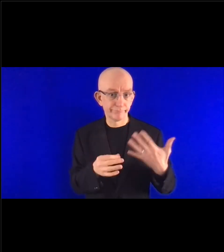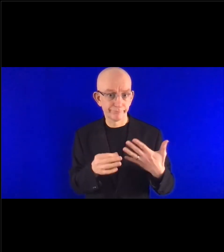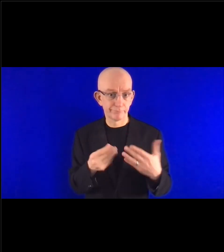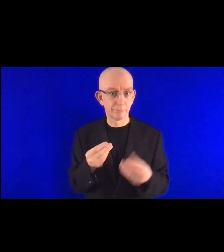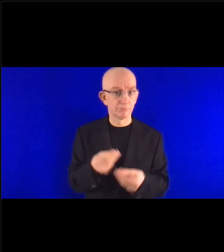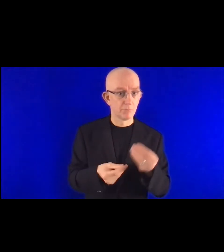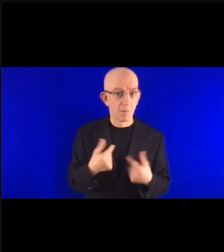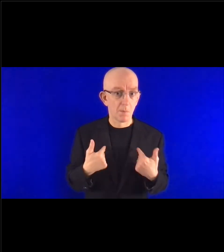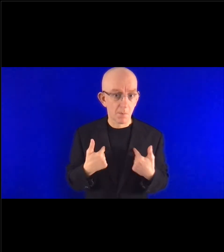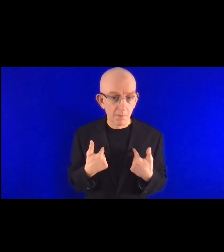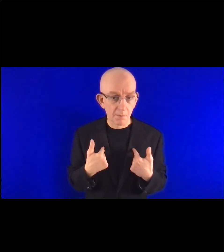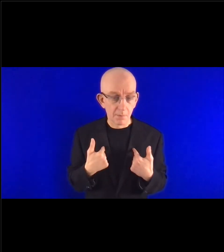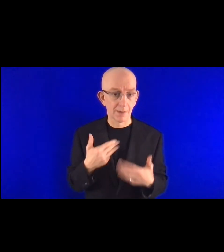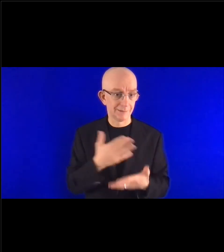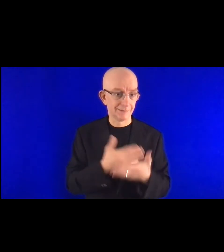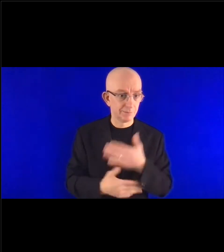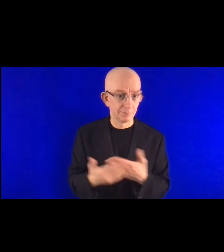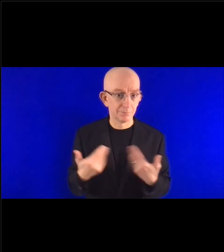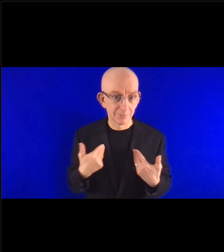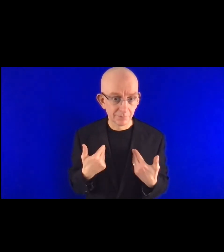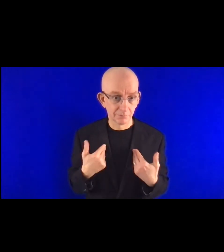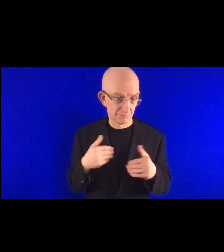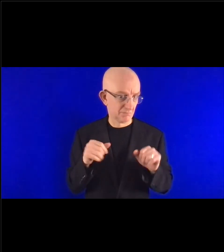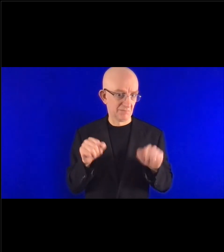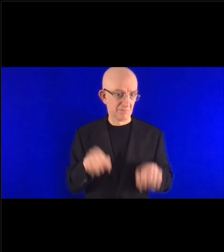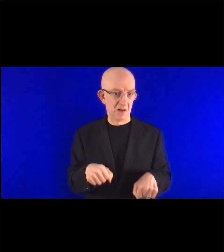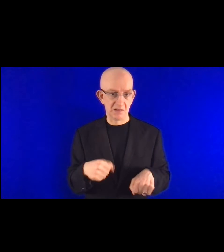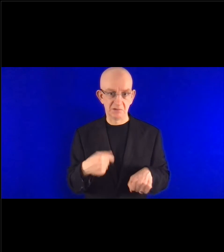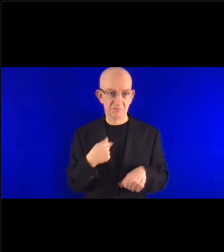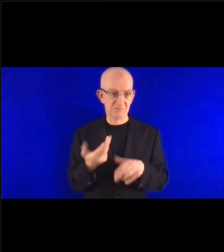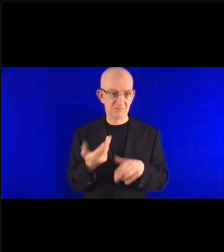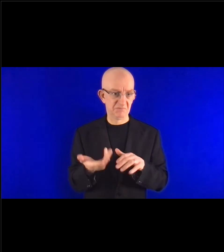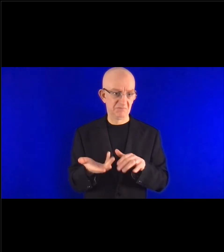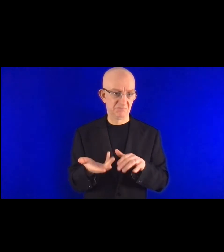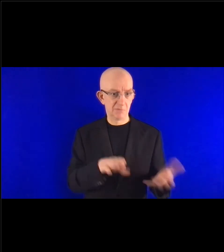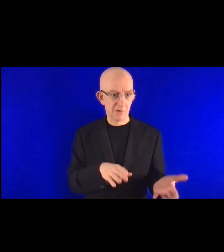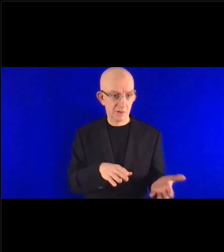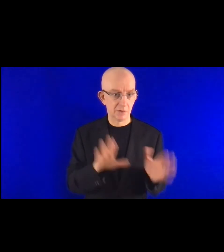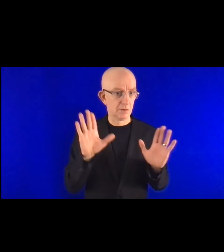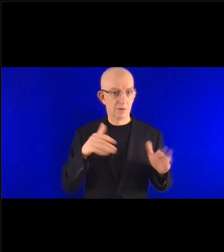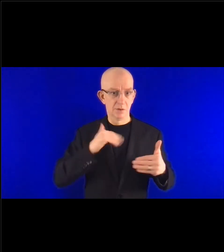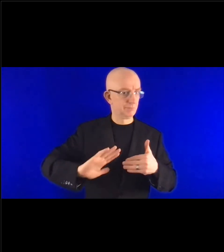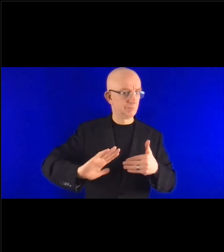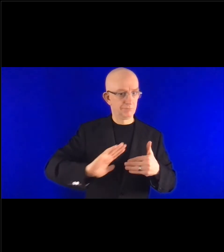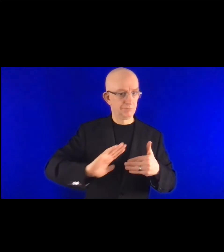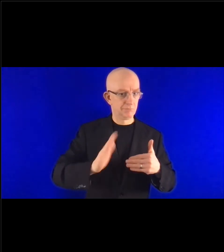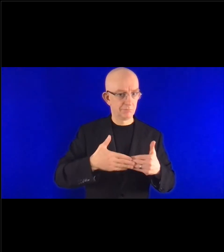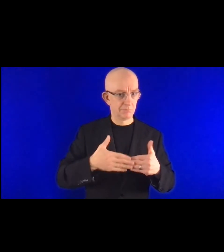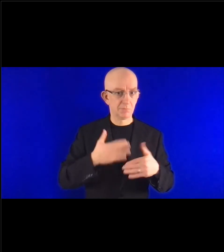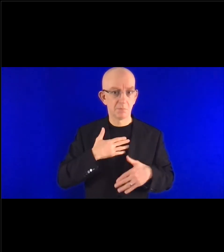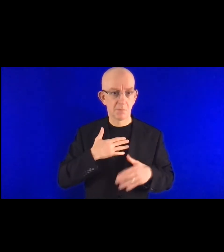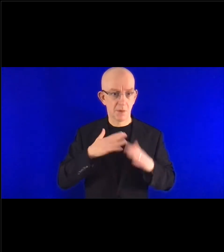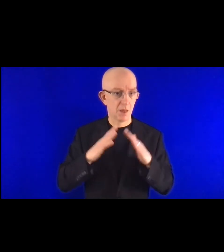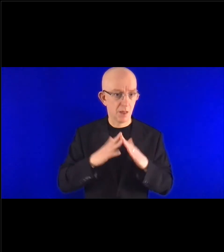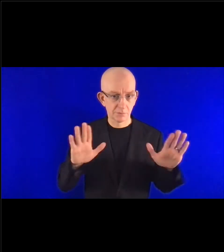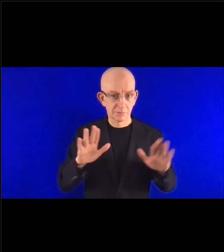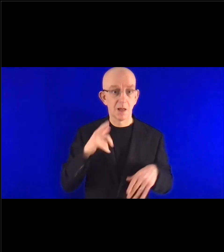rheumatologist, my friends, and my rehabilitation team with whom I have made certain progress in keeping my hands somehow